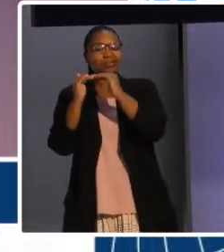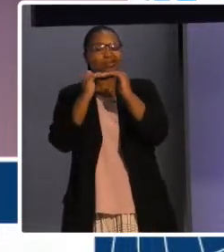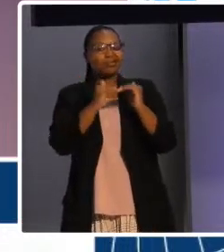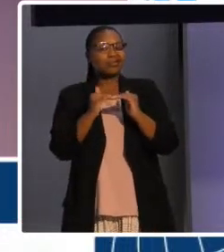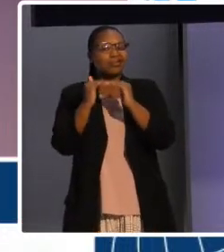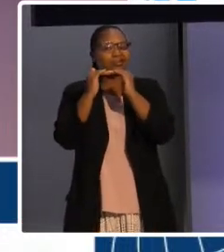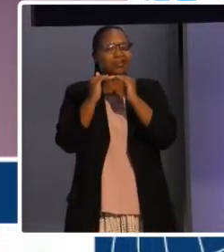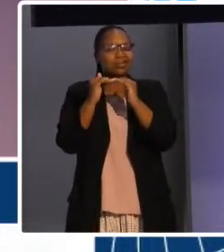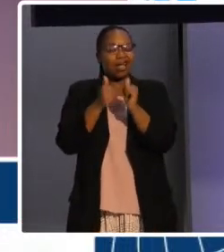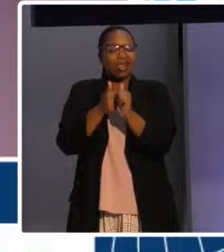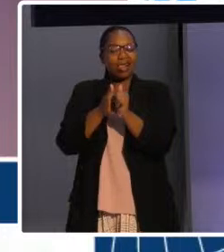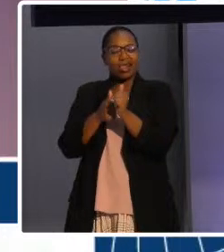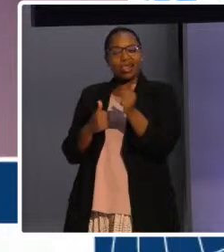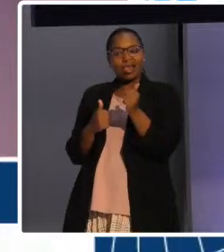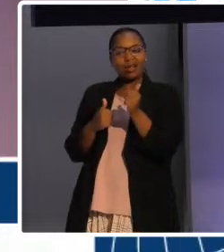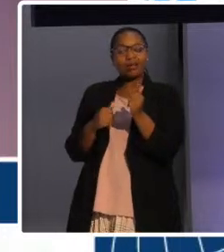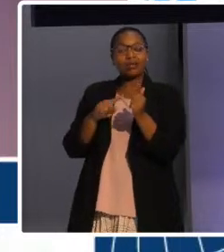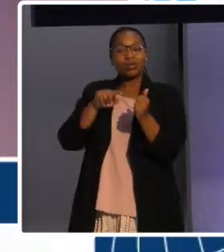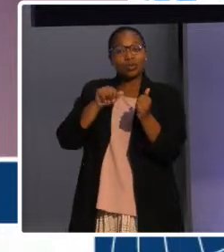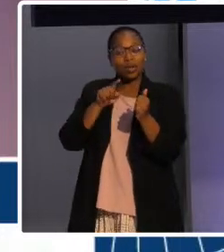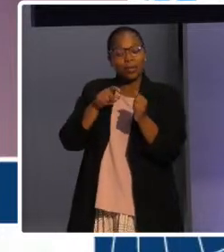efforts to ensure,